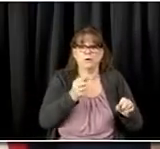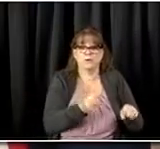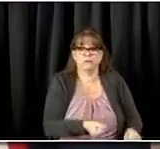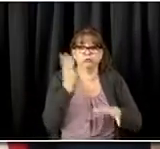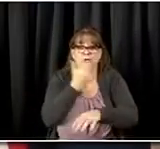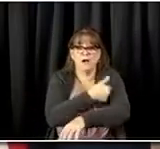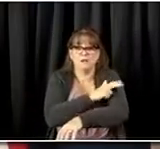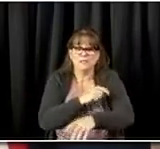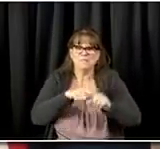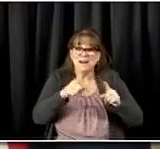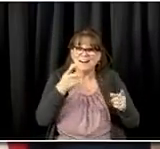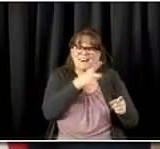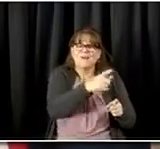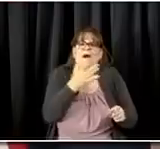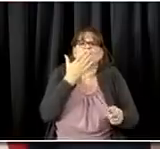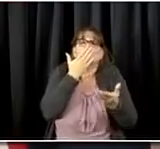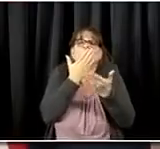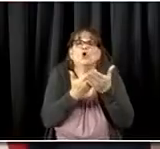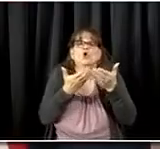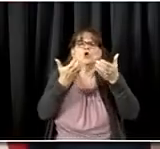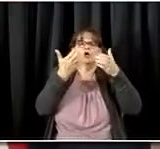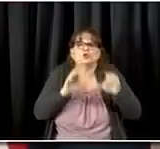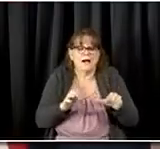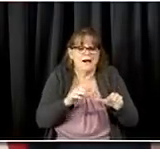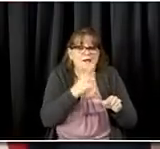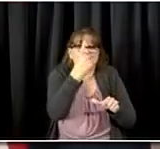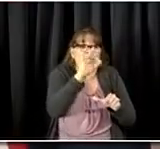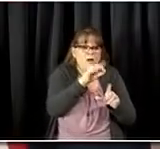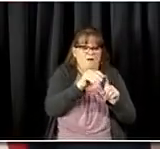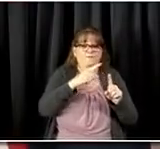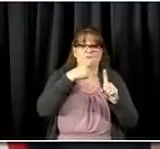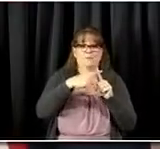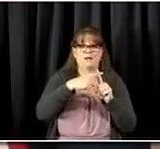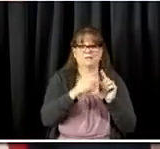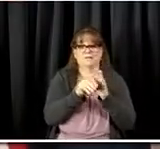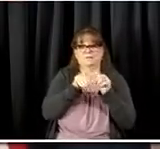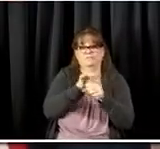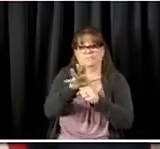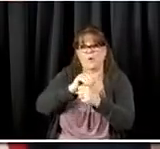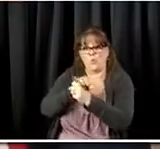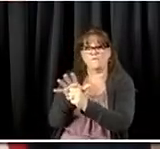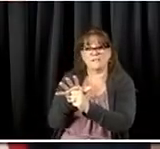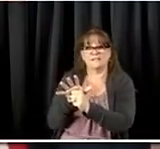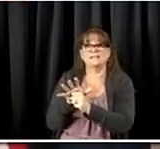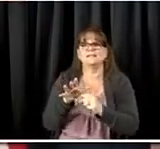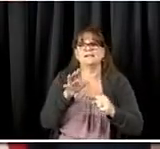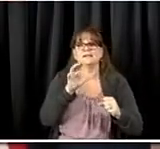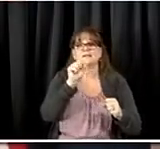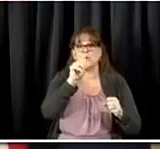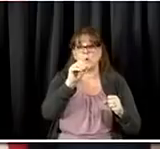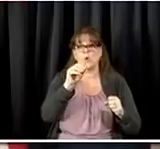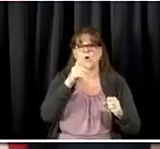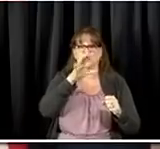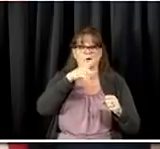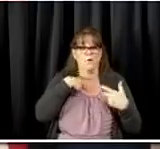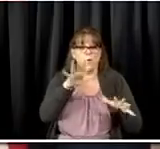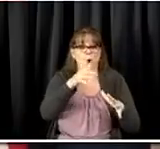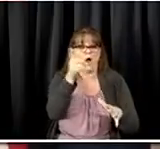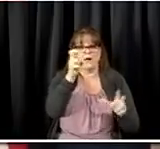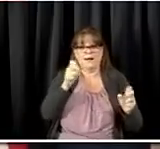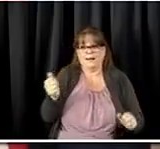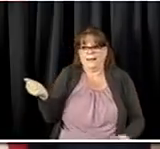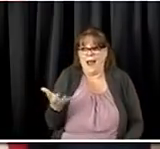are not terrific odds, and I think most people don't want to gamble with the lives of particularly their elderly family